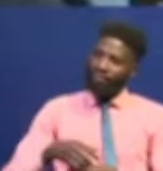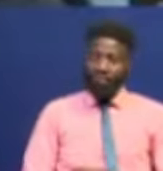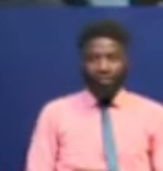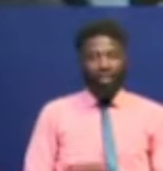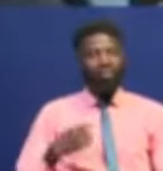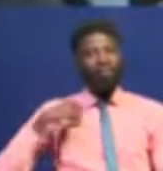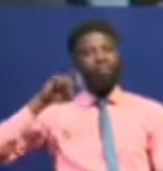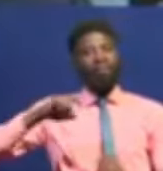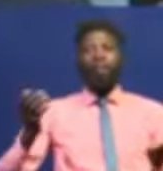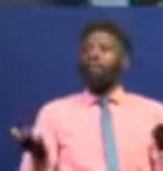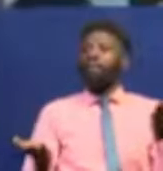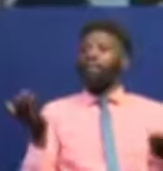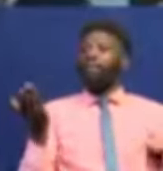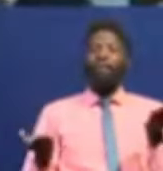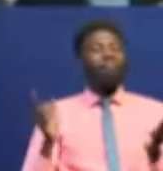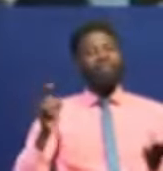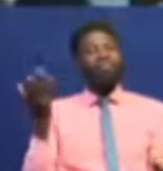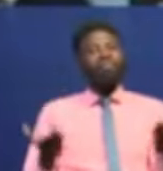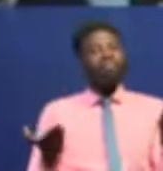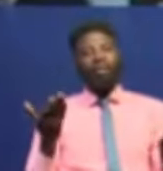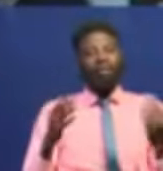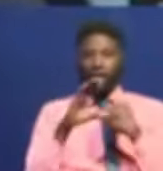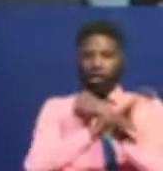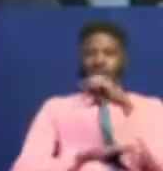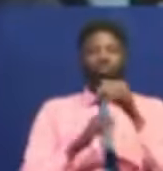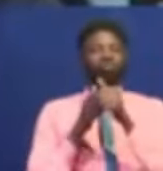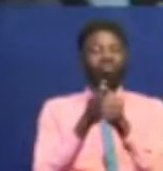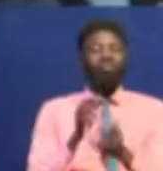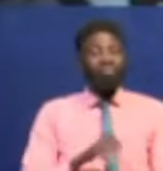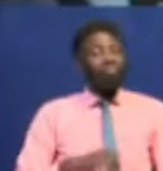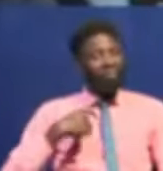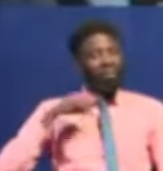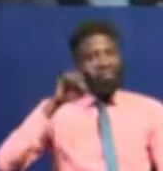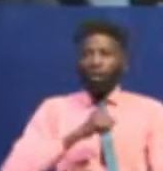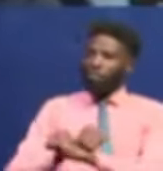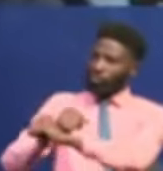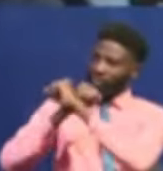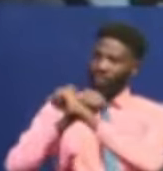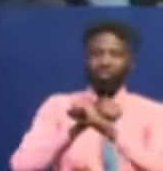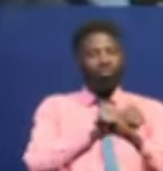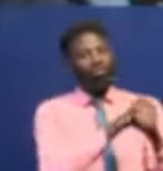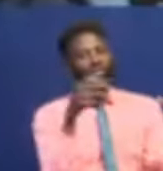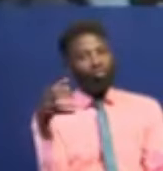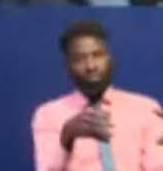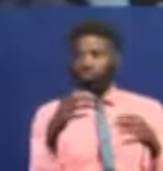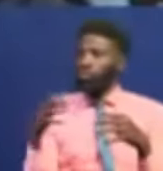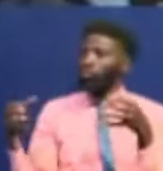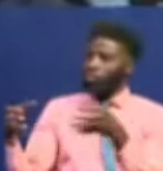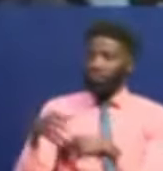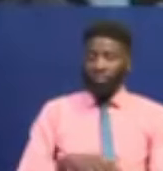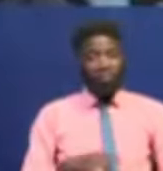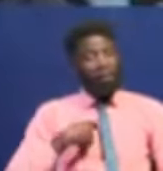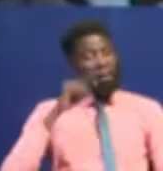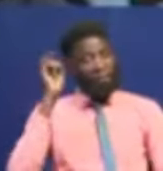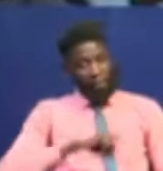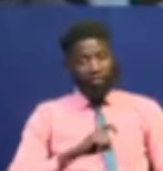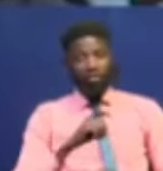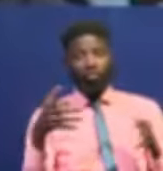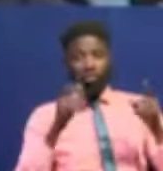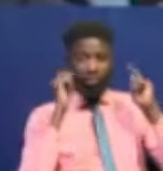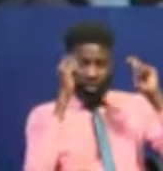the balance that I need to be able to lead a country. I must protect everybody. I must protect the protesters, and I must be concerned about their